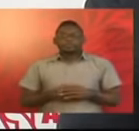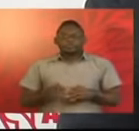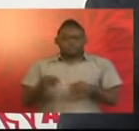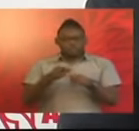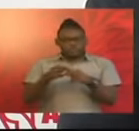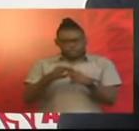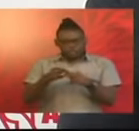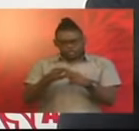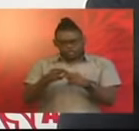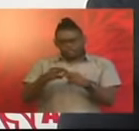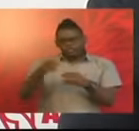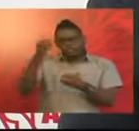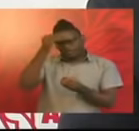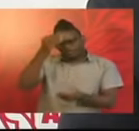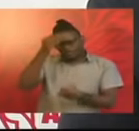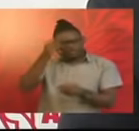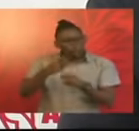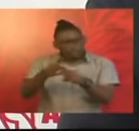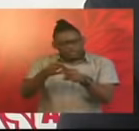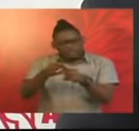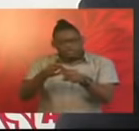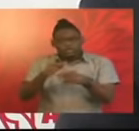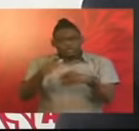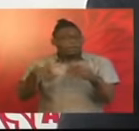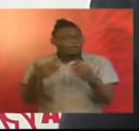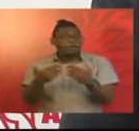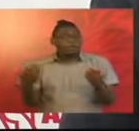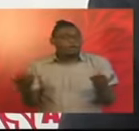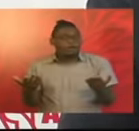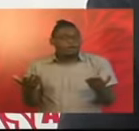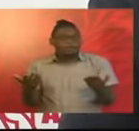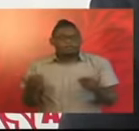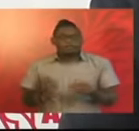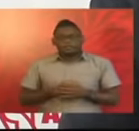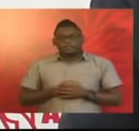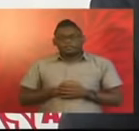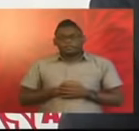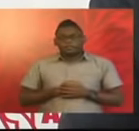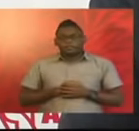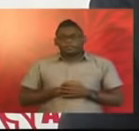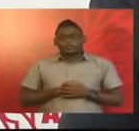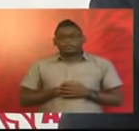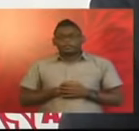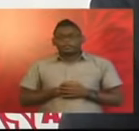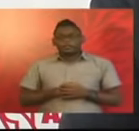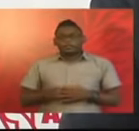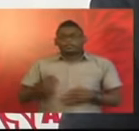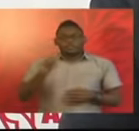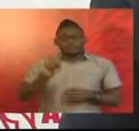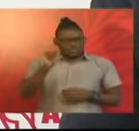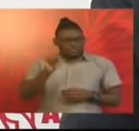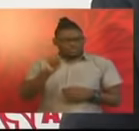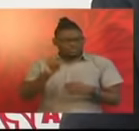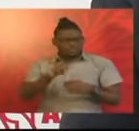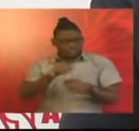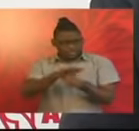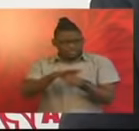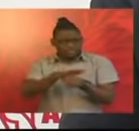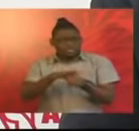on the NCRHA health centers providing walk-in vaccinations, and those are walk-in vaccinations at these health